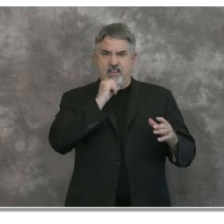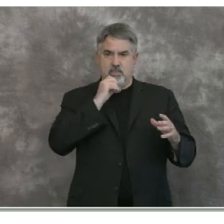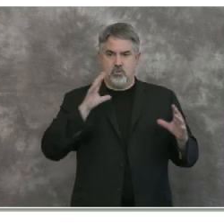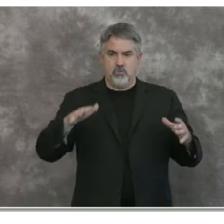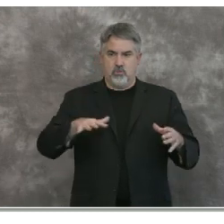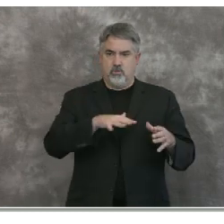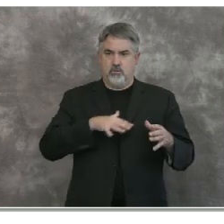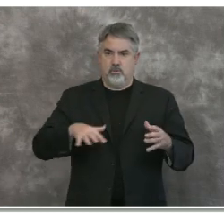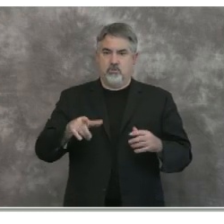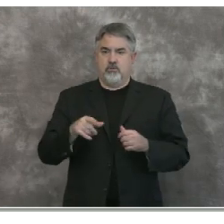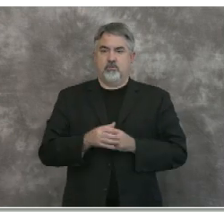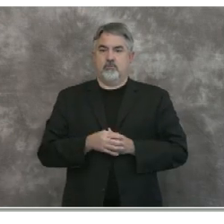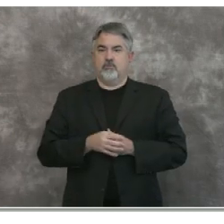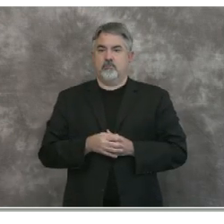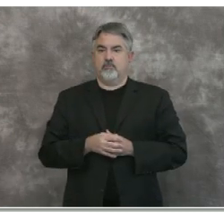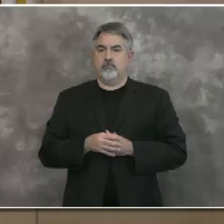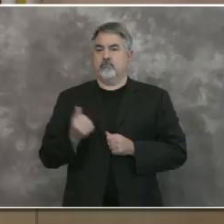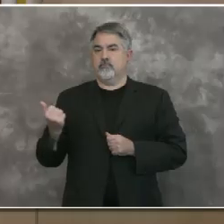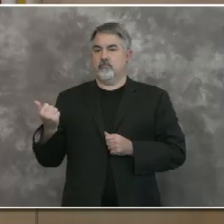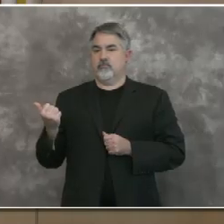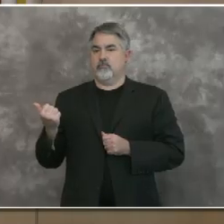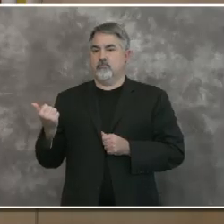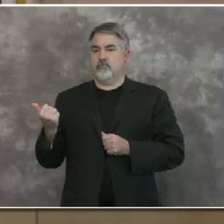not have